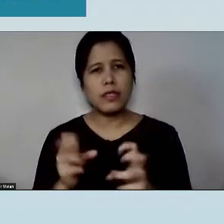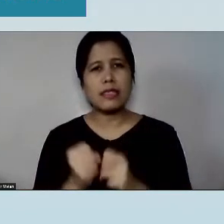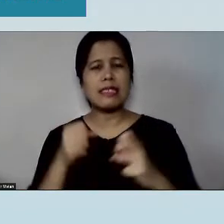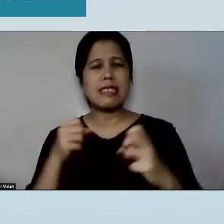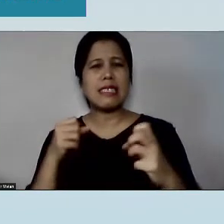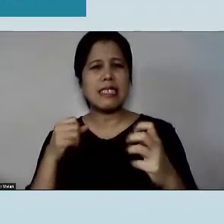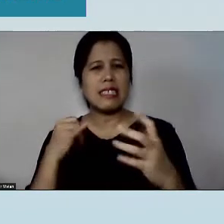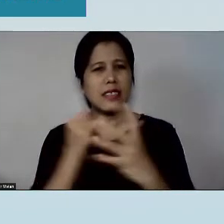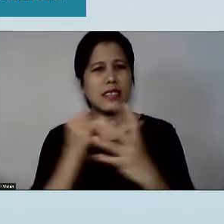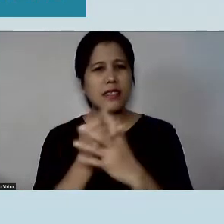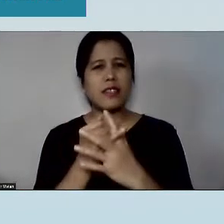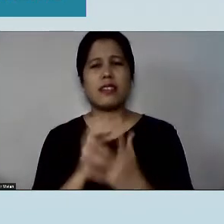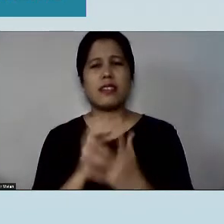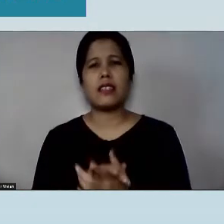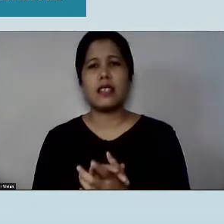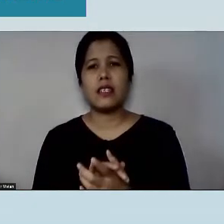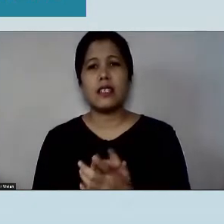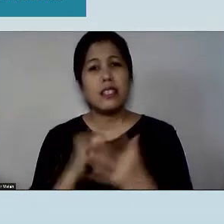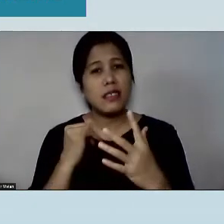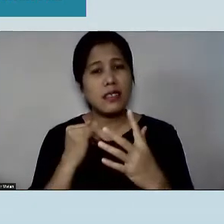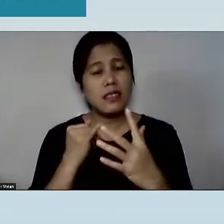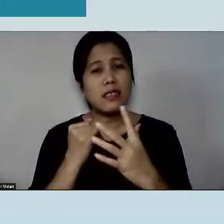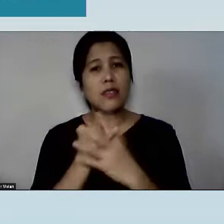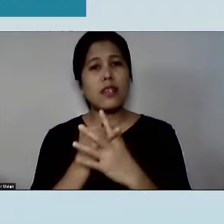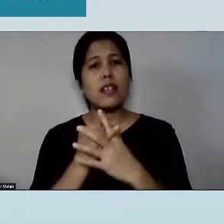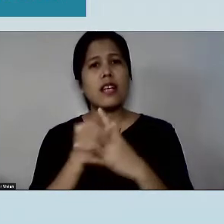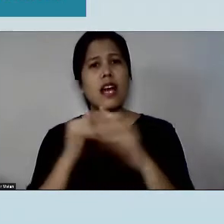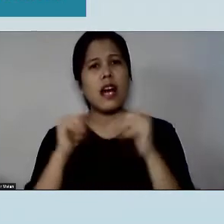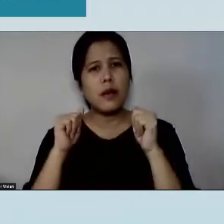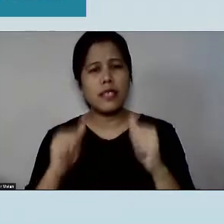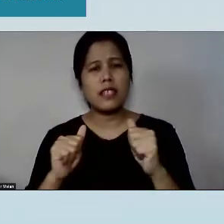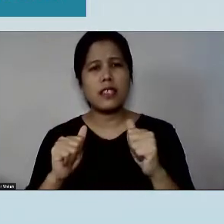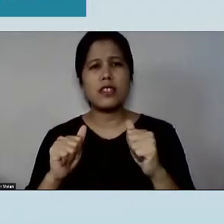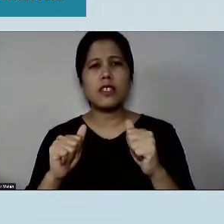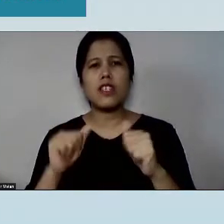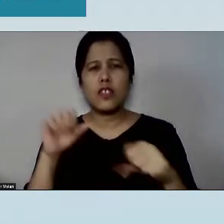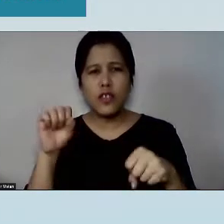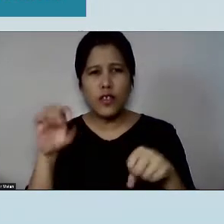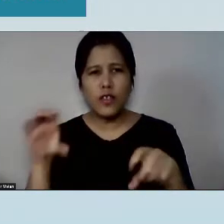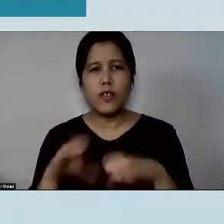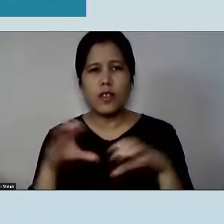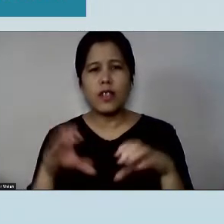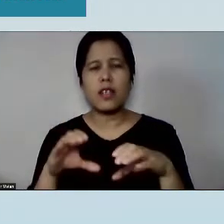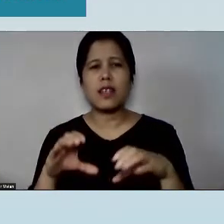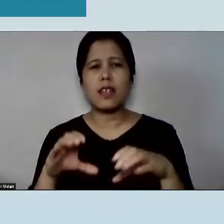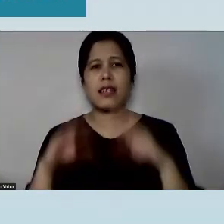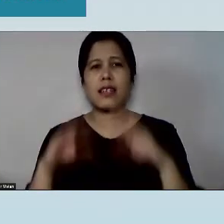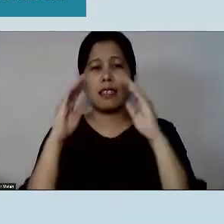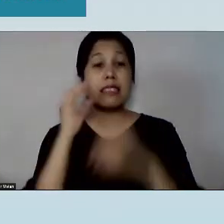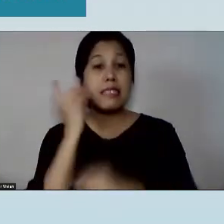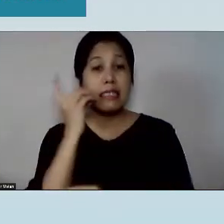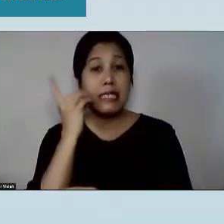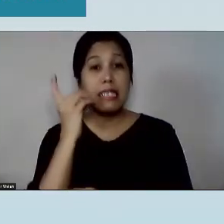word. It has to interfere with their ability to function adequately on a daily basis.